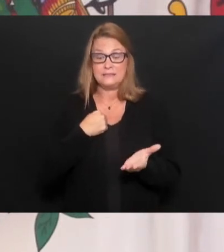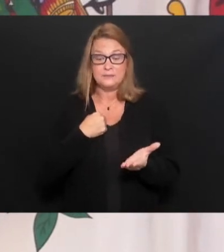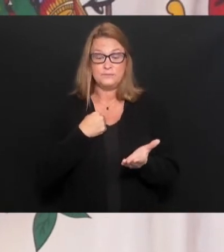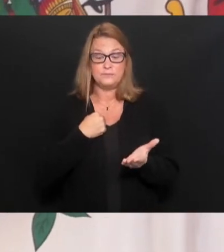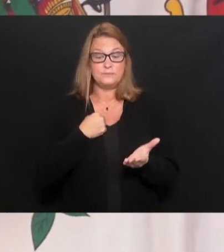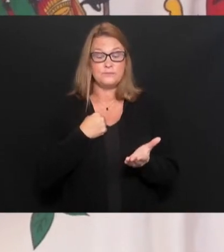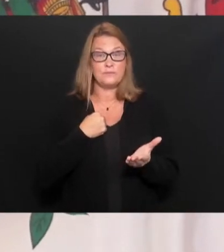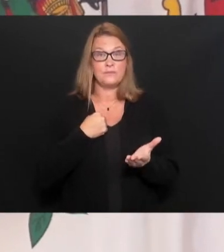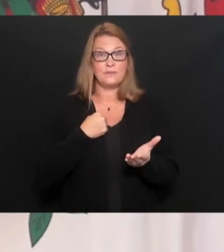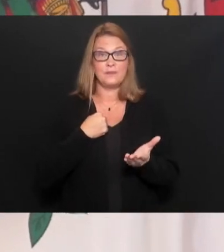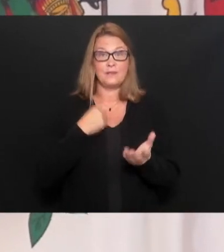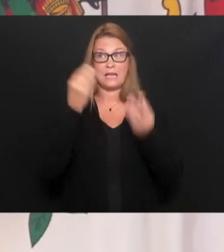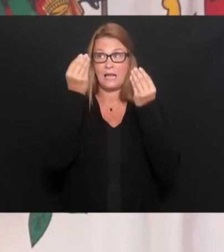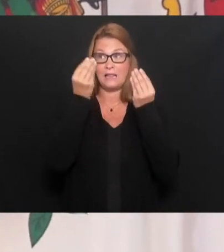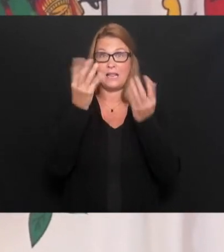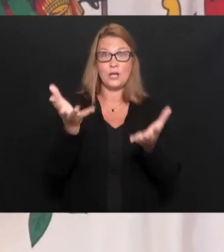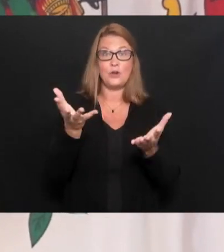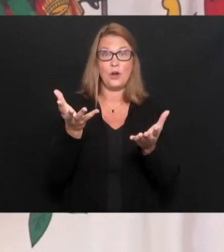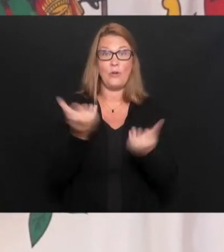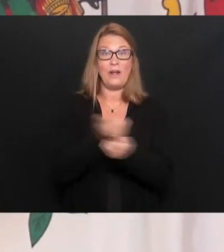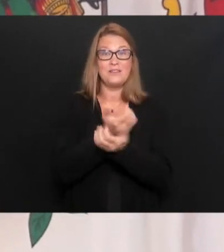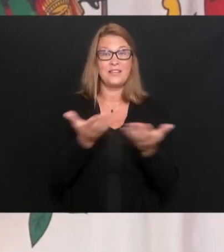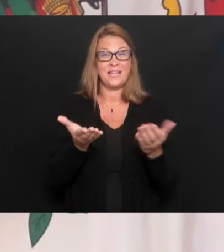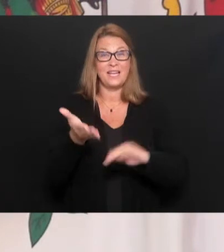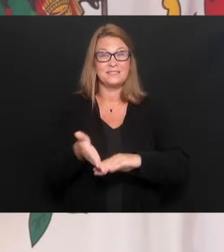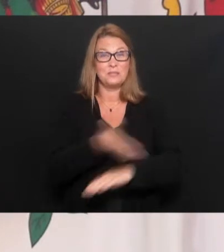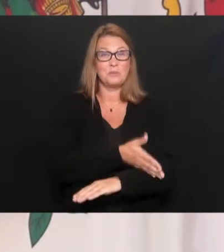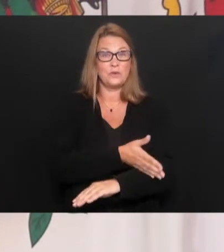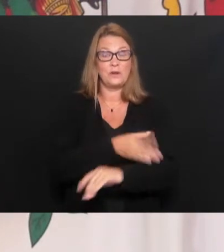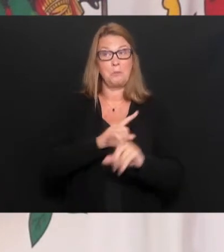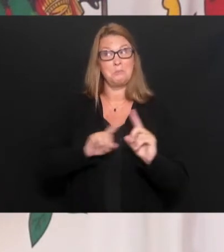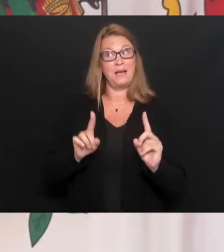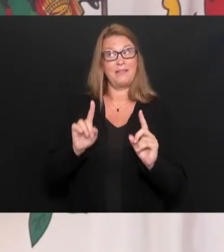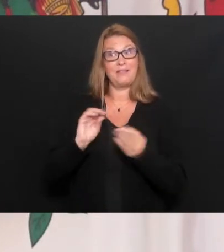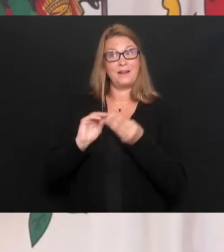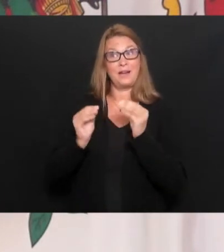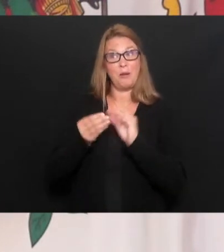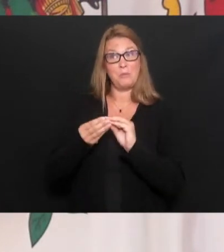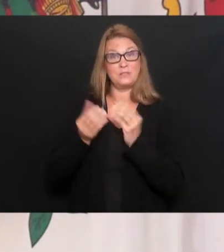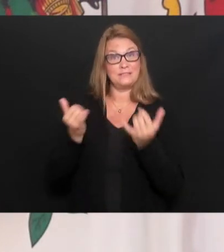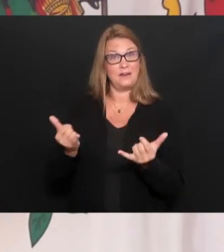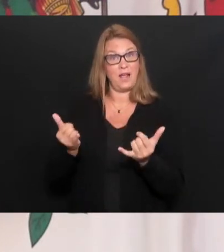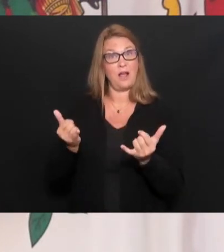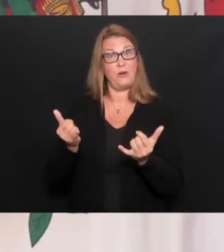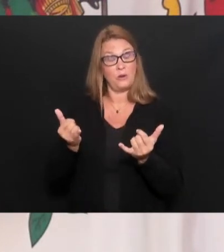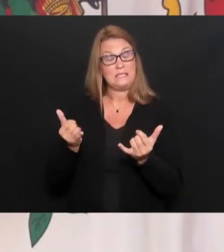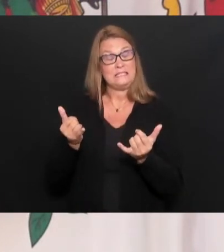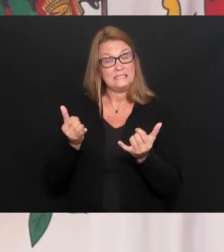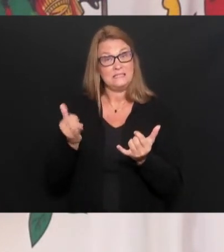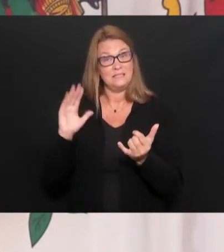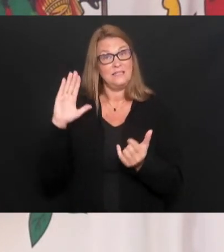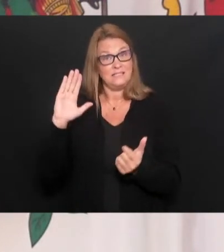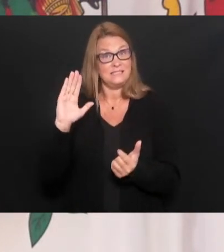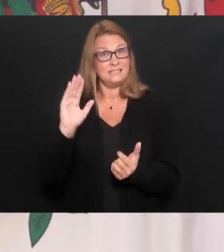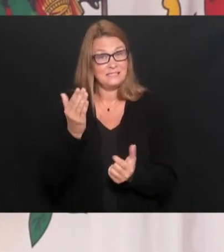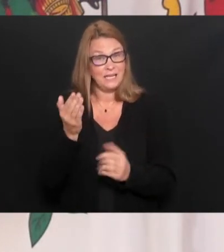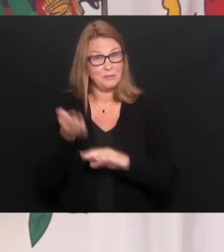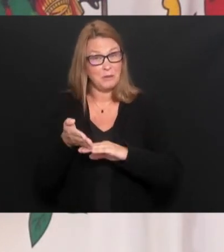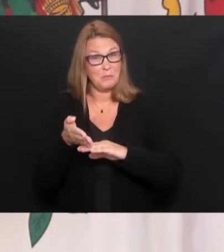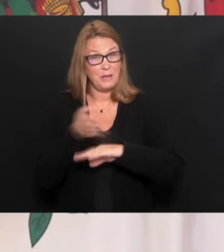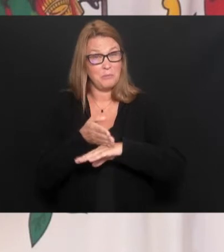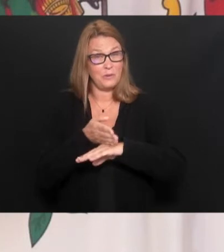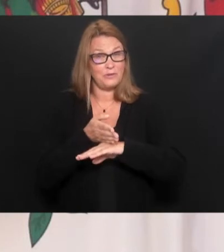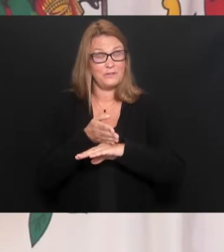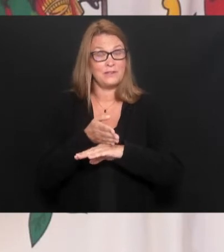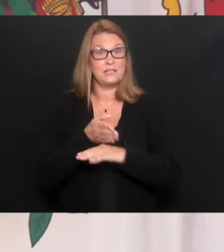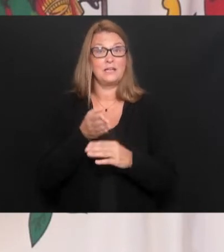things are looking better, but you'll see from our numbers, I think that we have been in the eye of the storm.